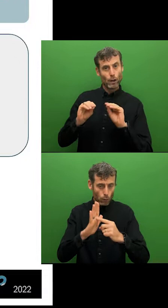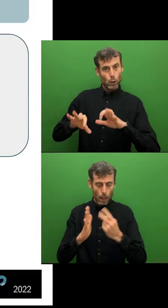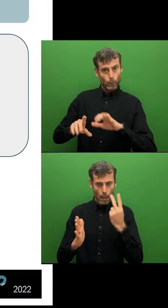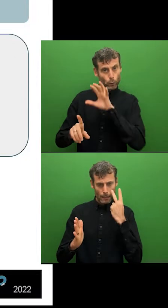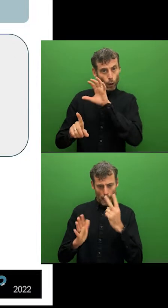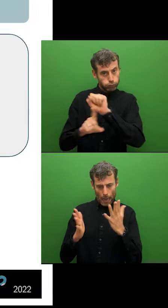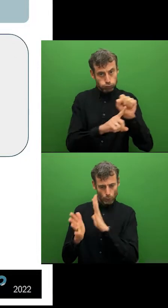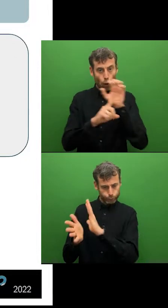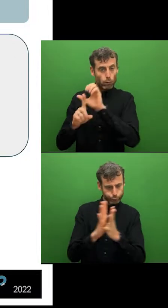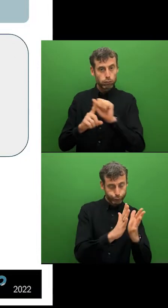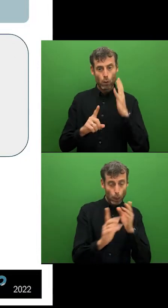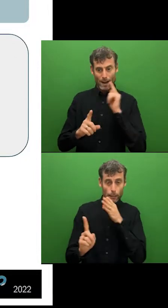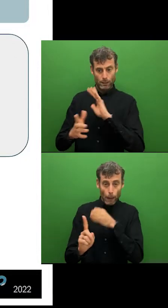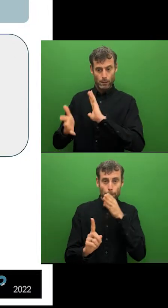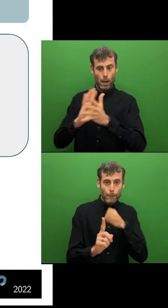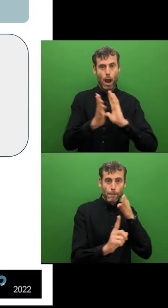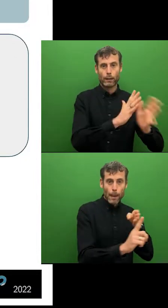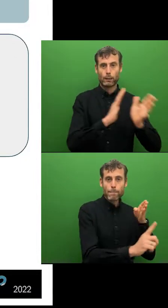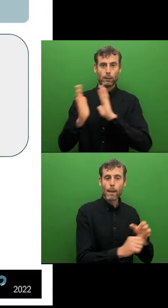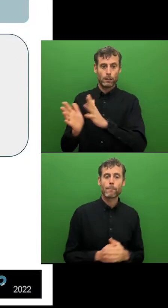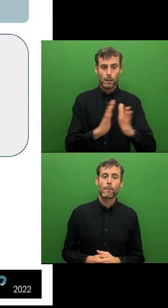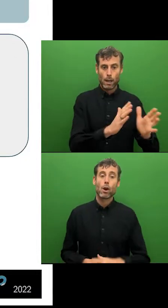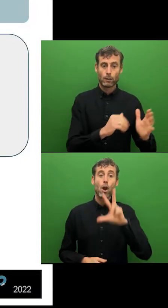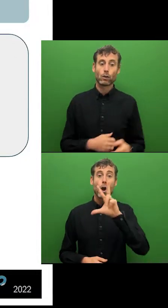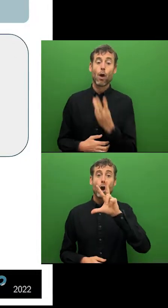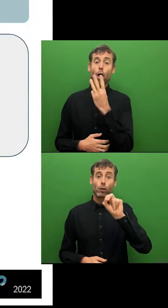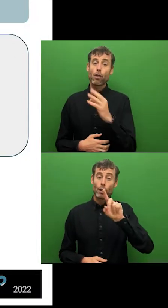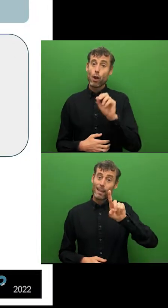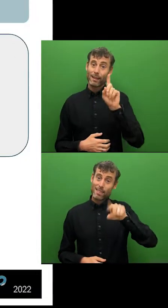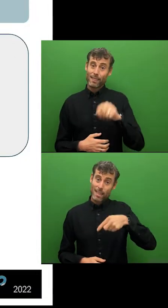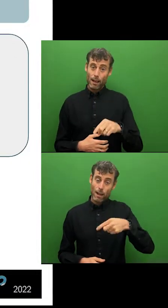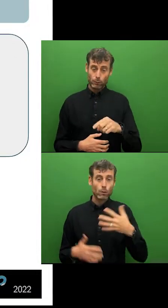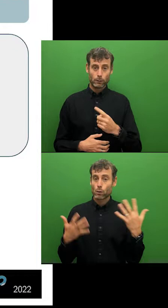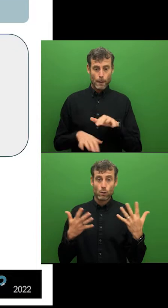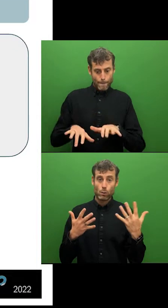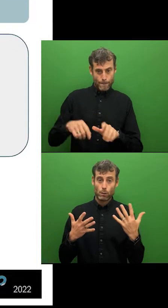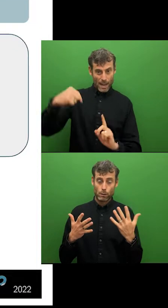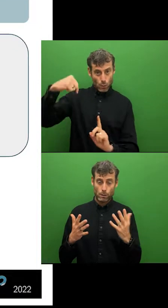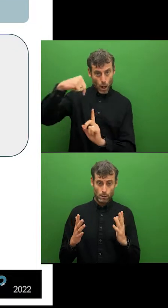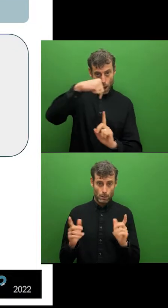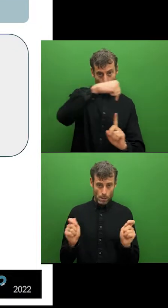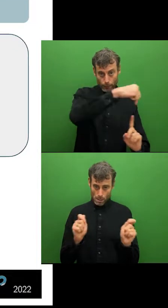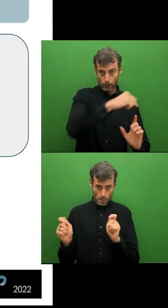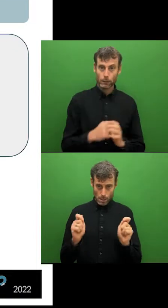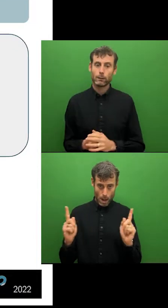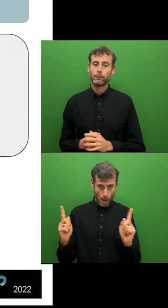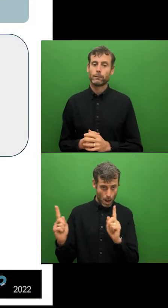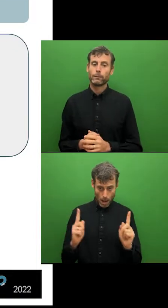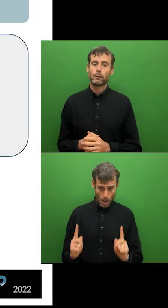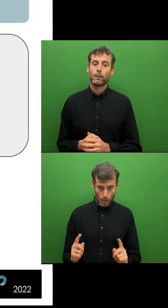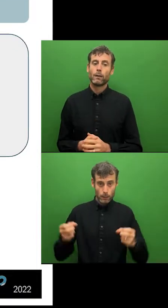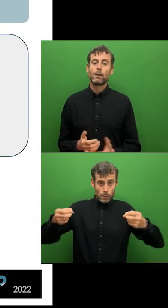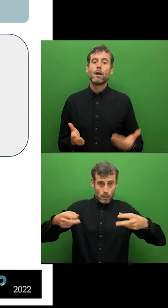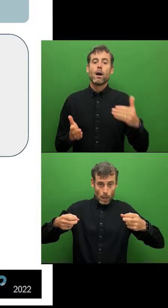signing. There are also more than 30,000 manual alignments between segments of sign language video and